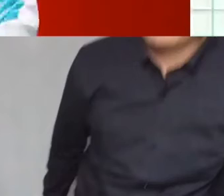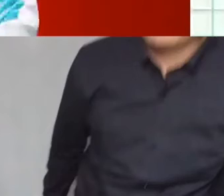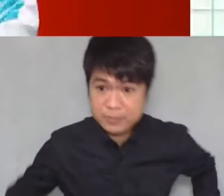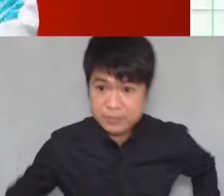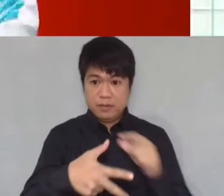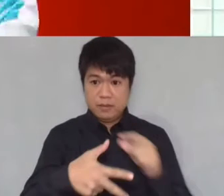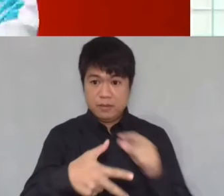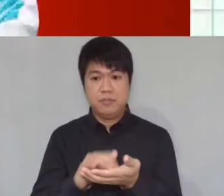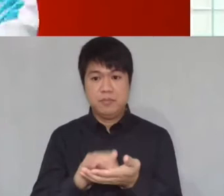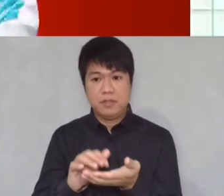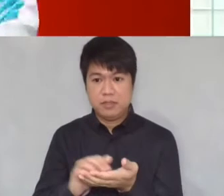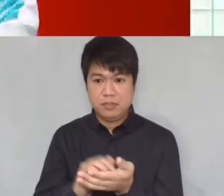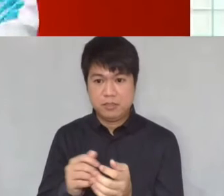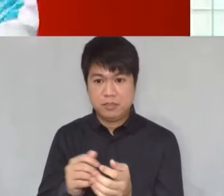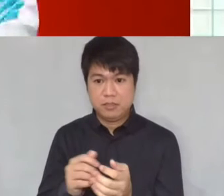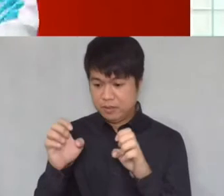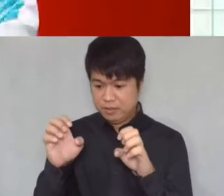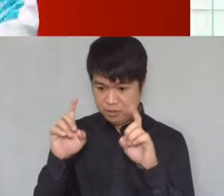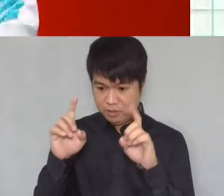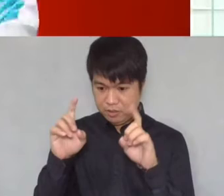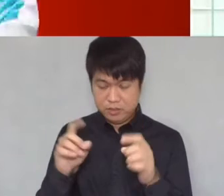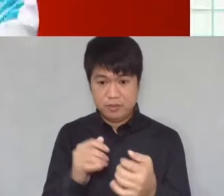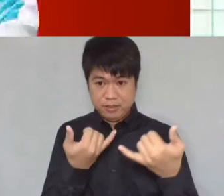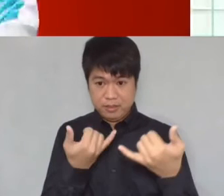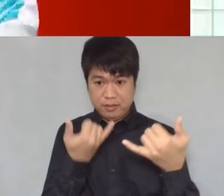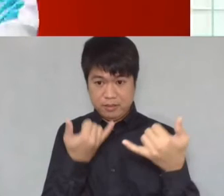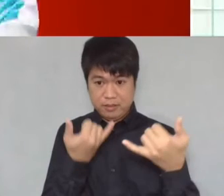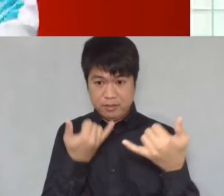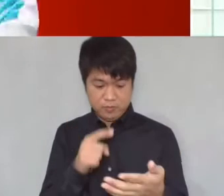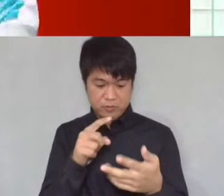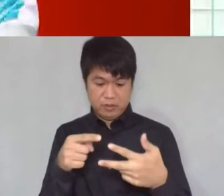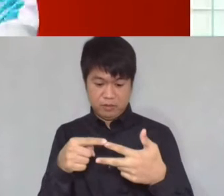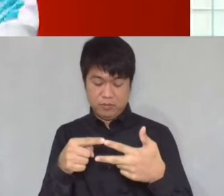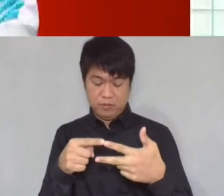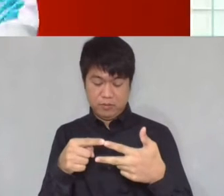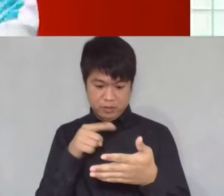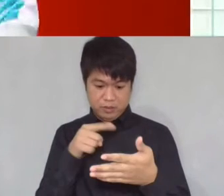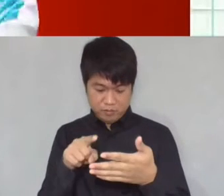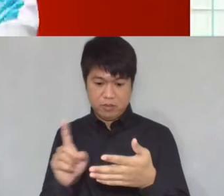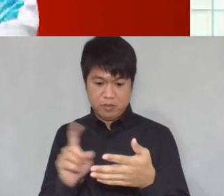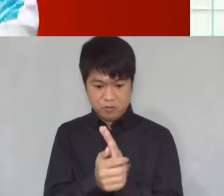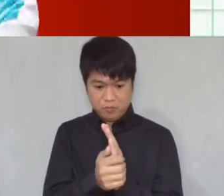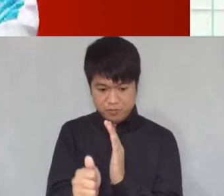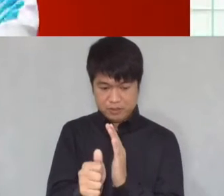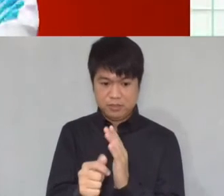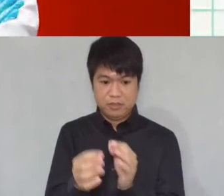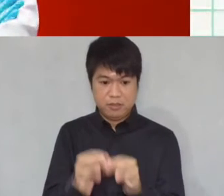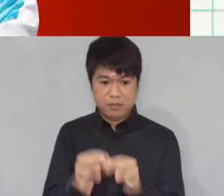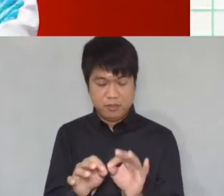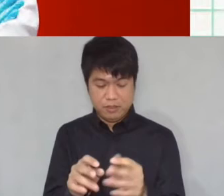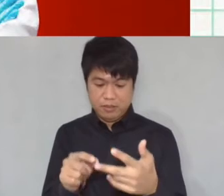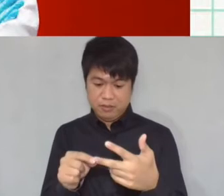knowledge and practice gaps limit telehealth education. Number 2, we need to determine the telehealth competencies. And